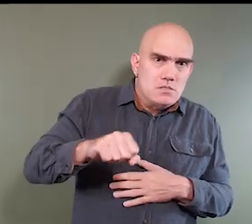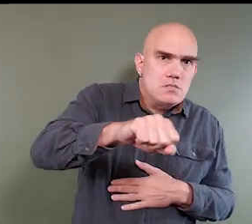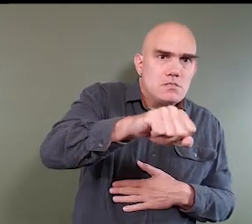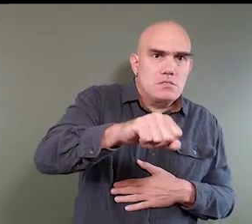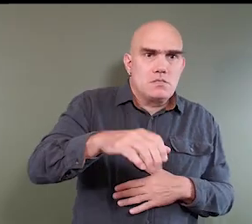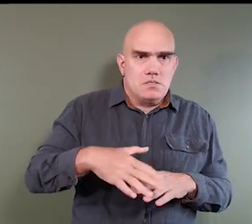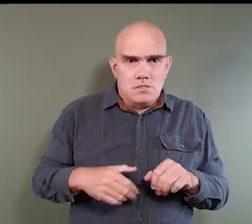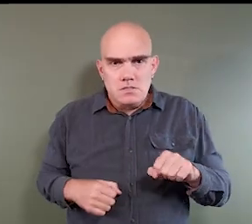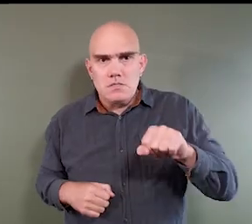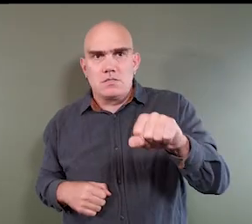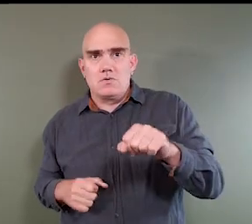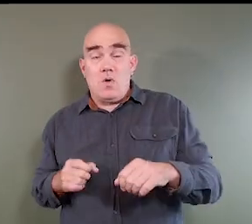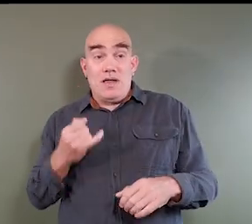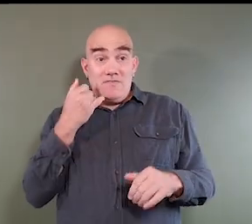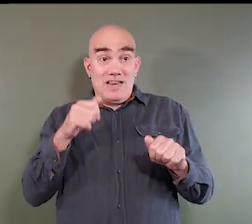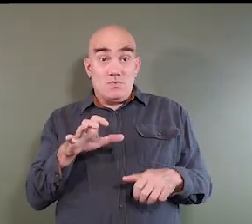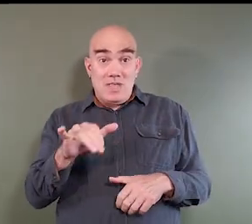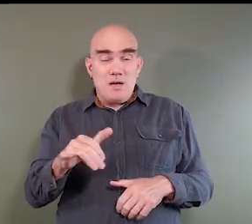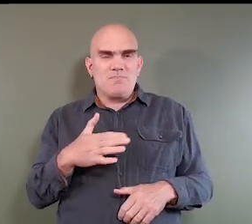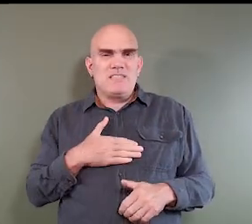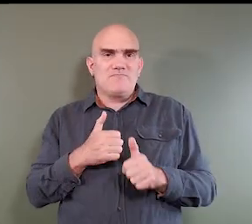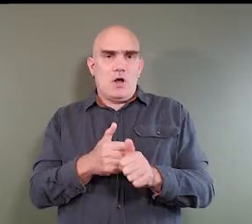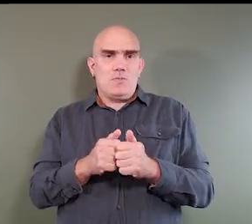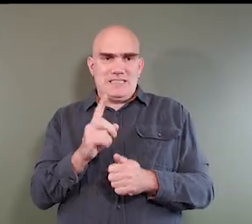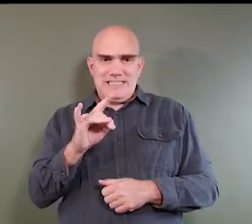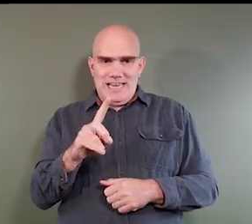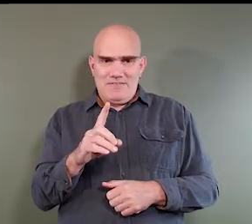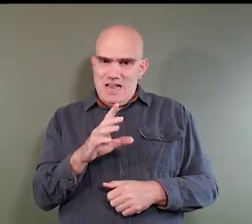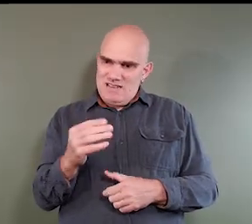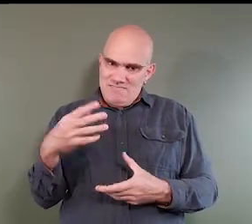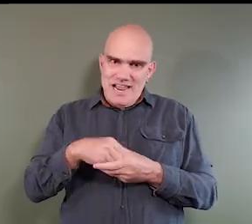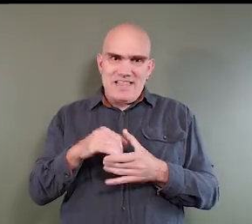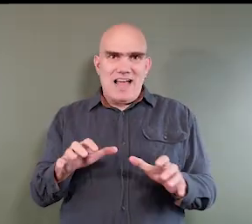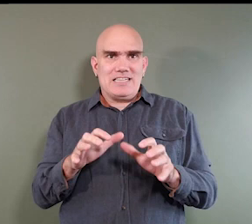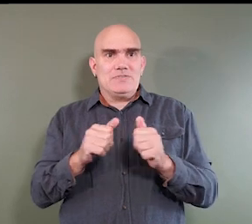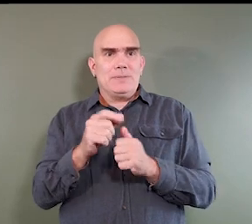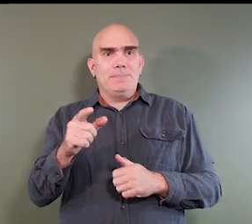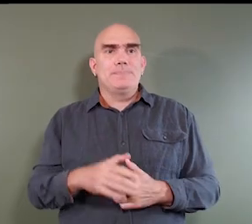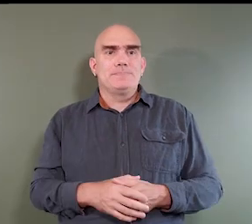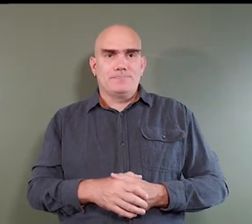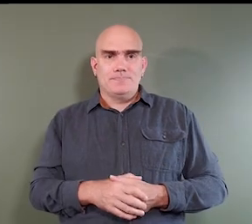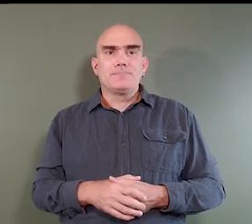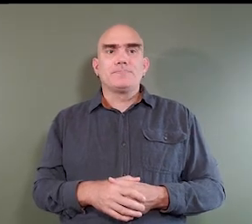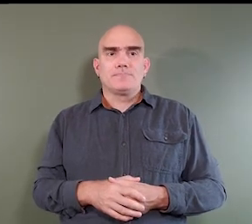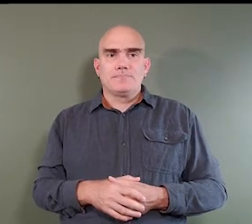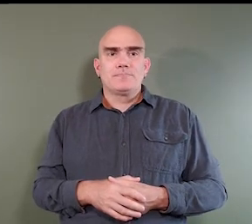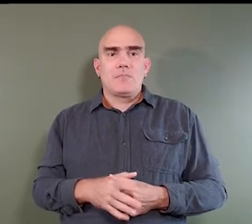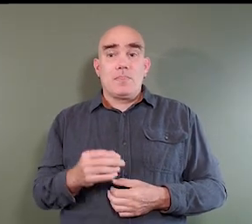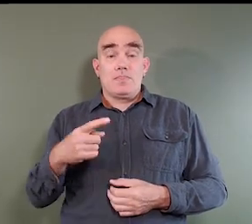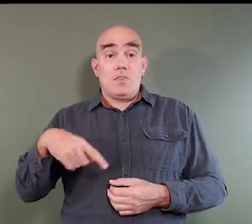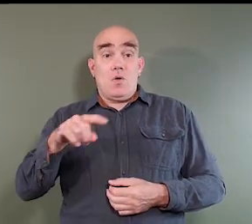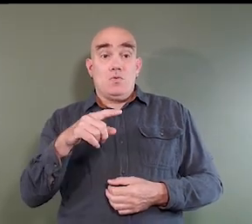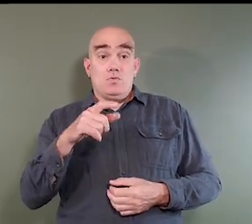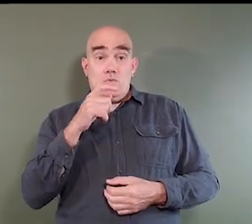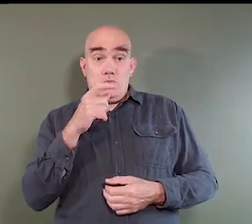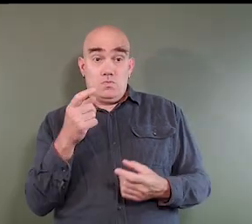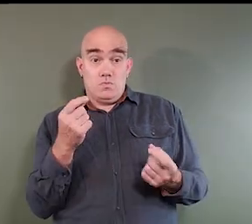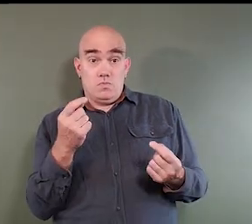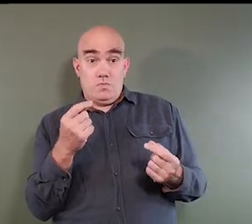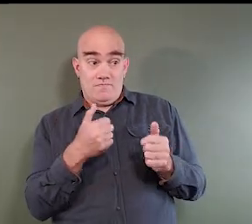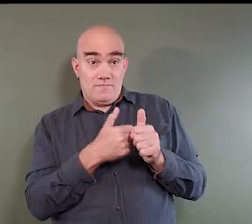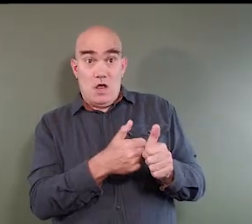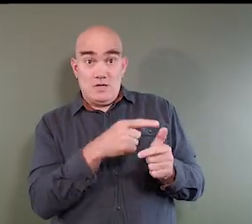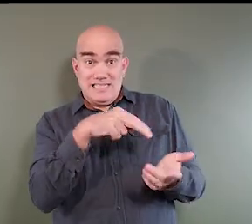do the same, please follow along with David and engage in that activity with him. And for those that are gonna be doing this